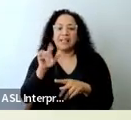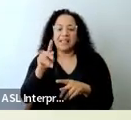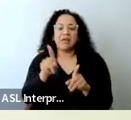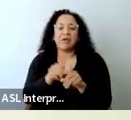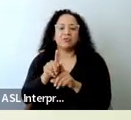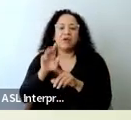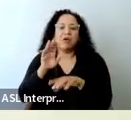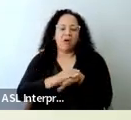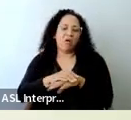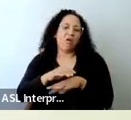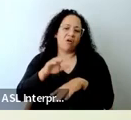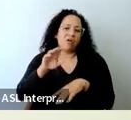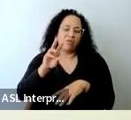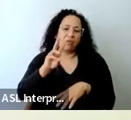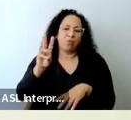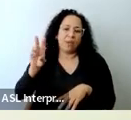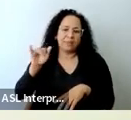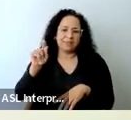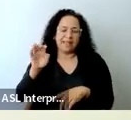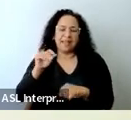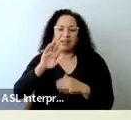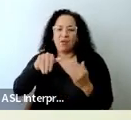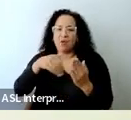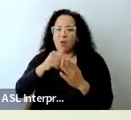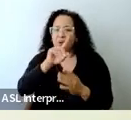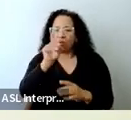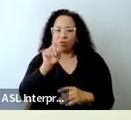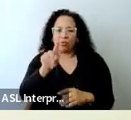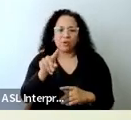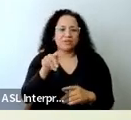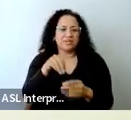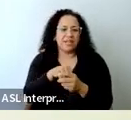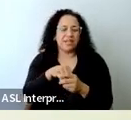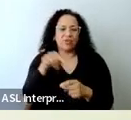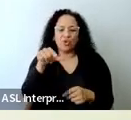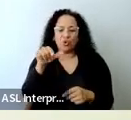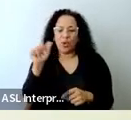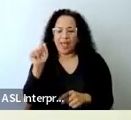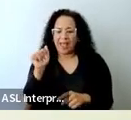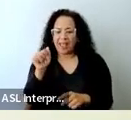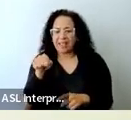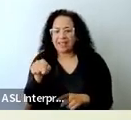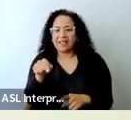on ARCA's website, and all of the questions in the QA,